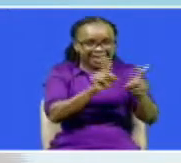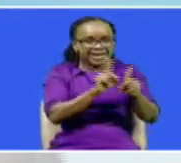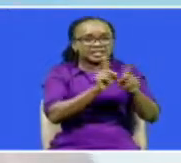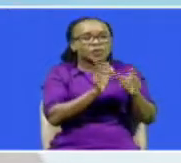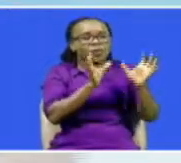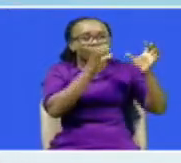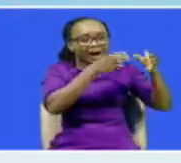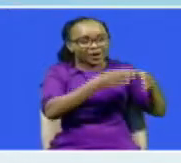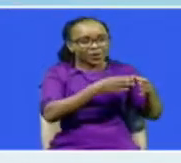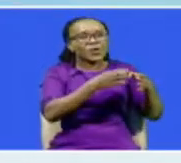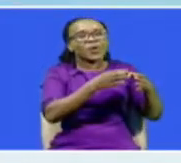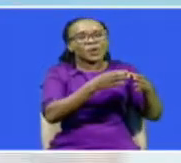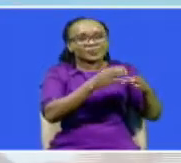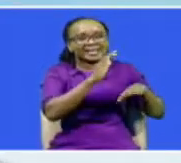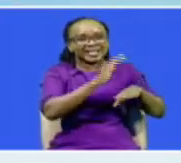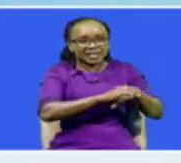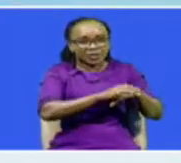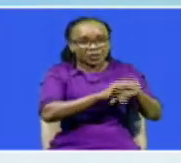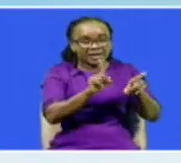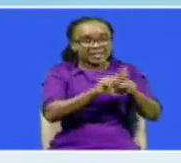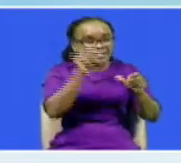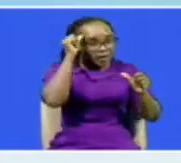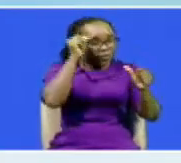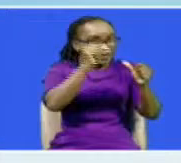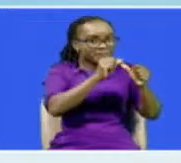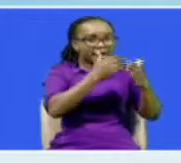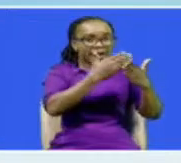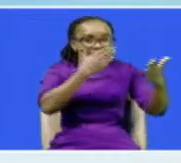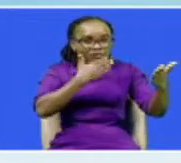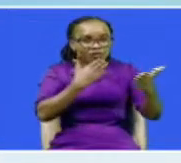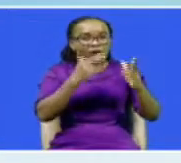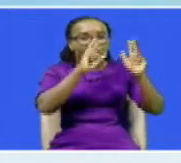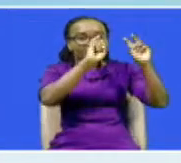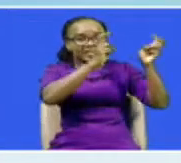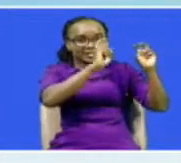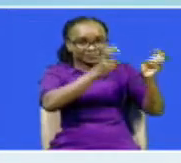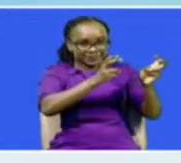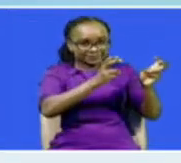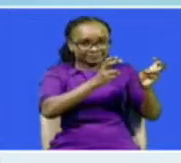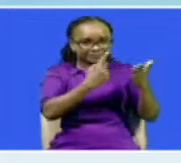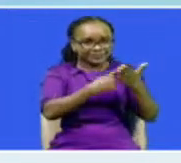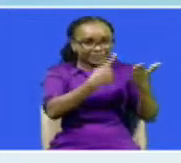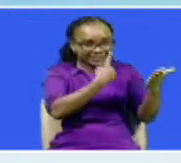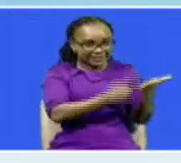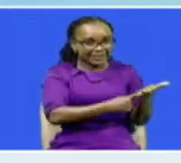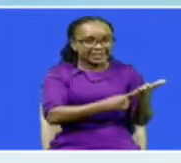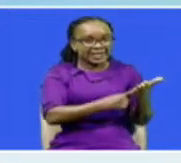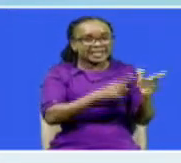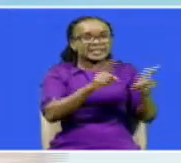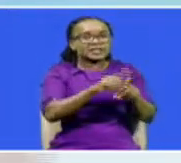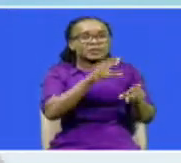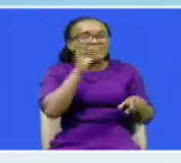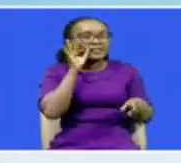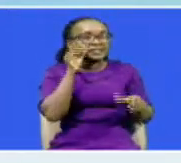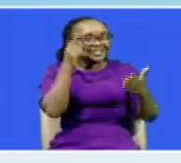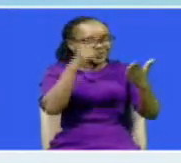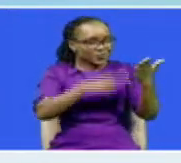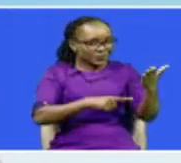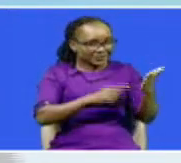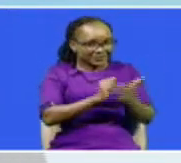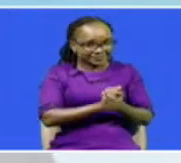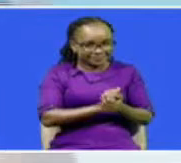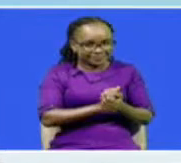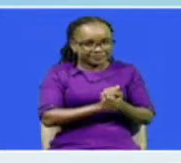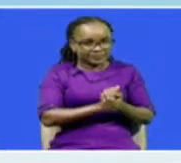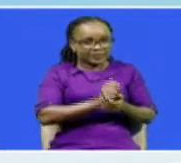you shouldn't be a sycophant. Do you remember even before the debate, my boss was asked, is your running mate attending? And he said this thing,